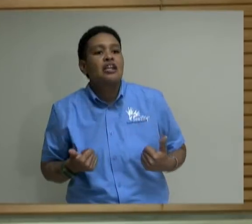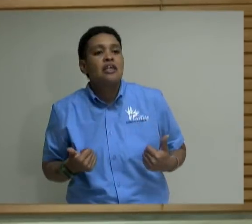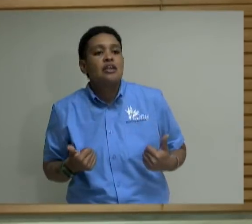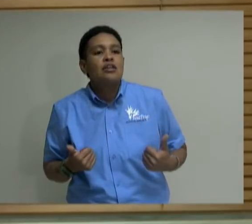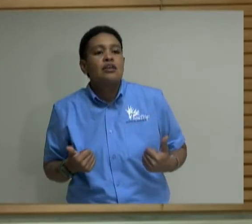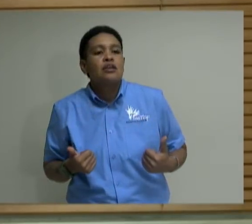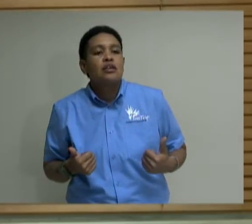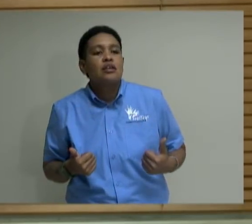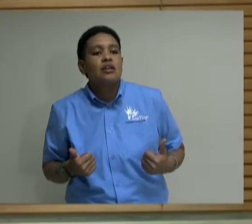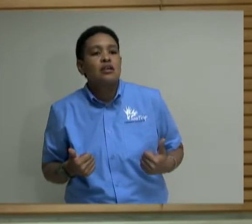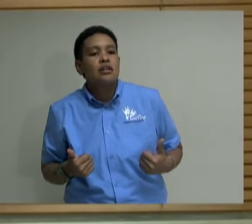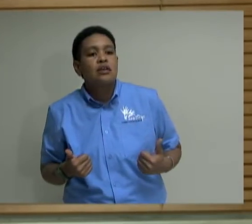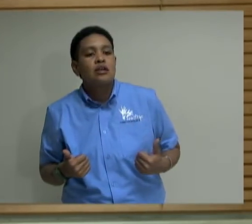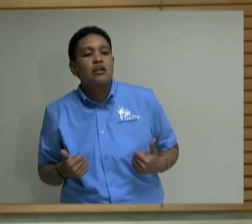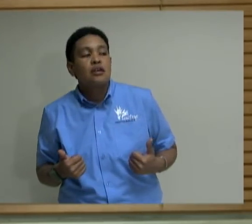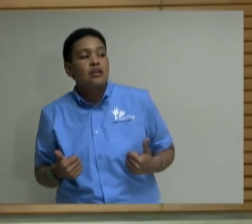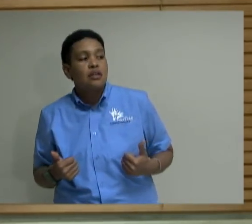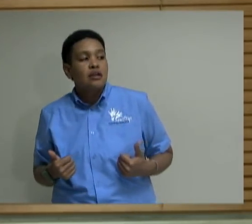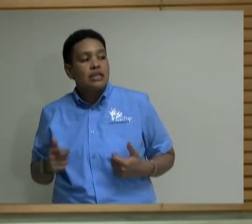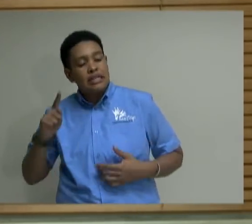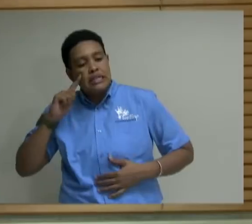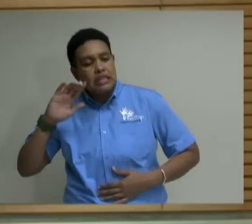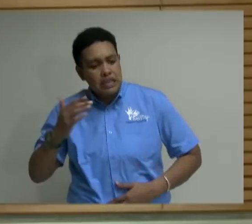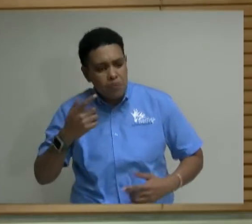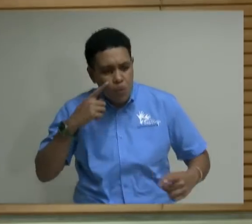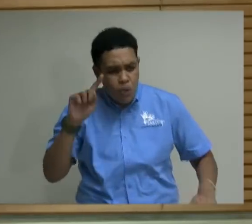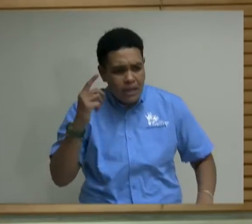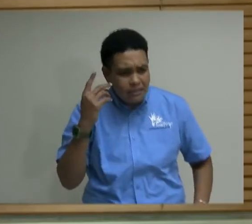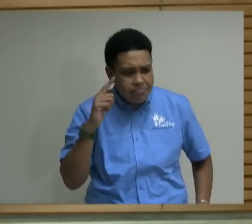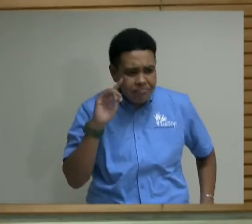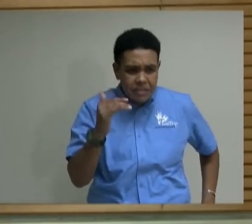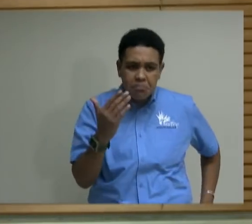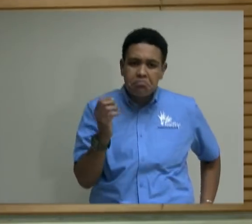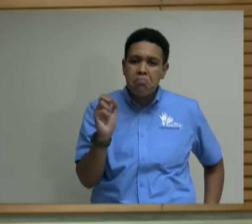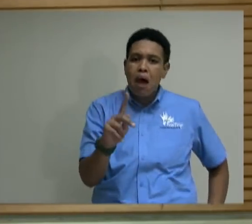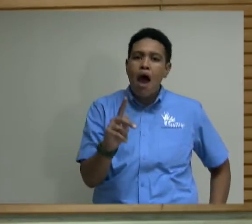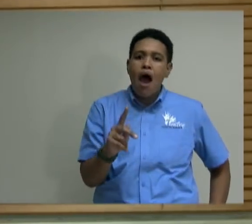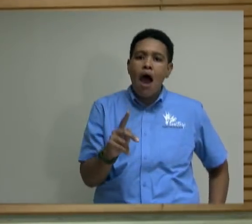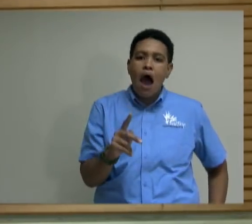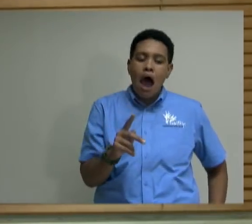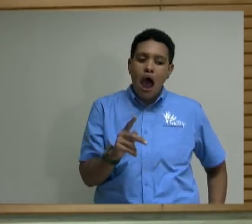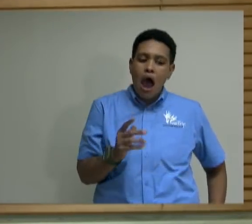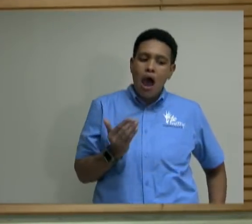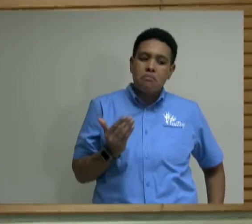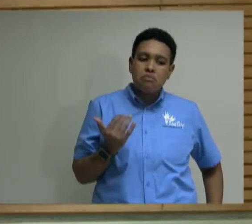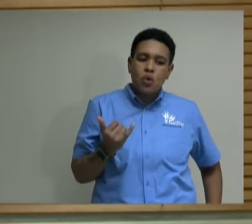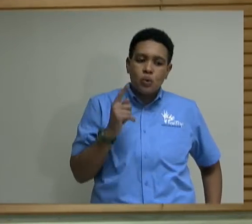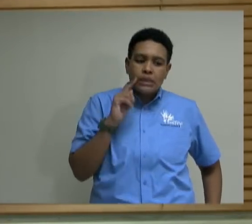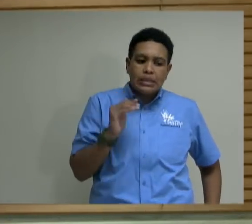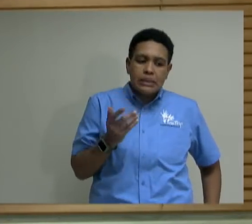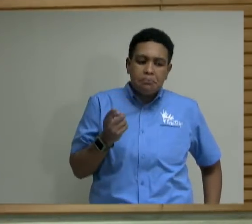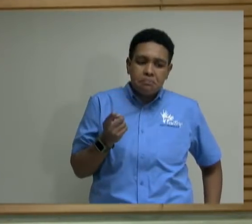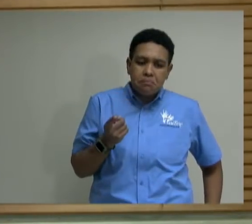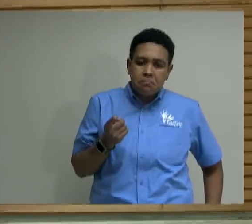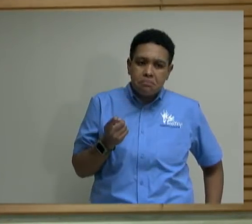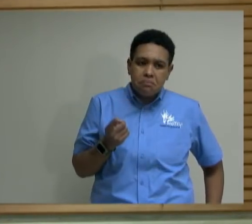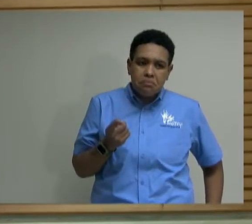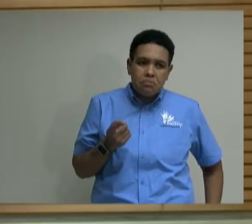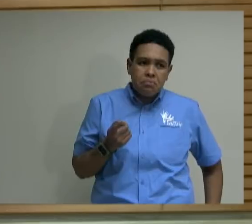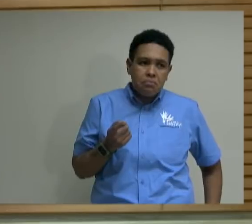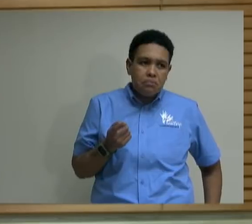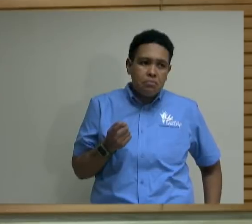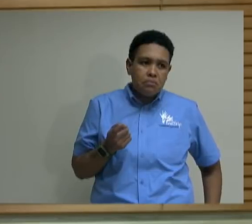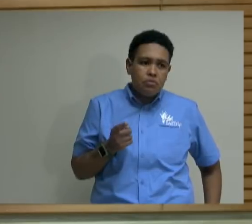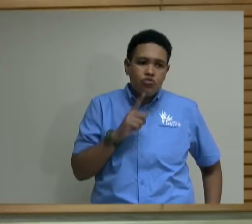worked. In this case, I think we're getting him back momentarily, but it